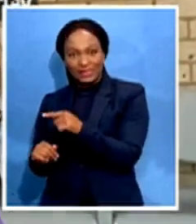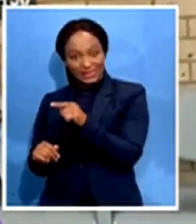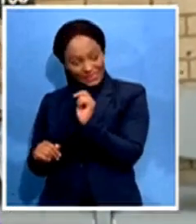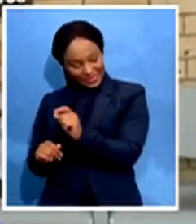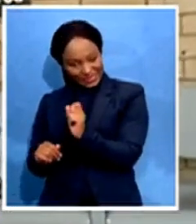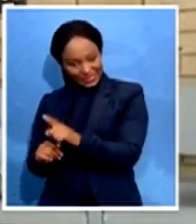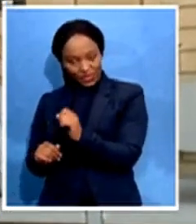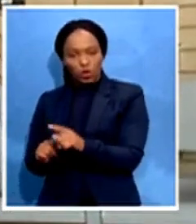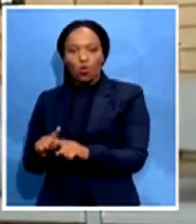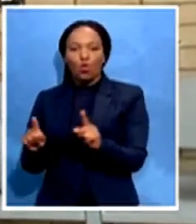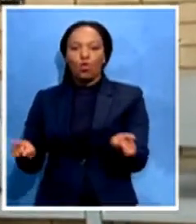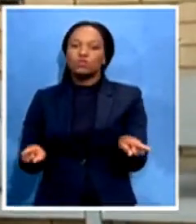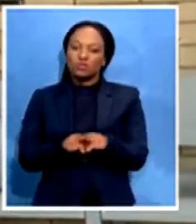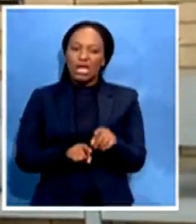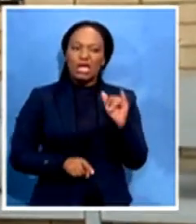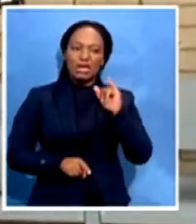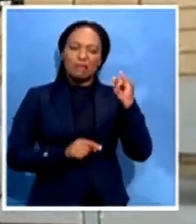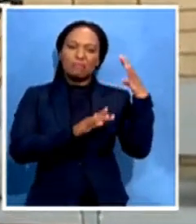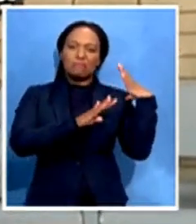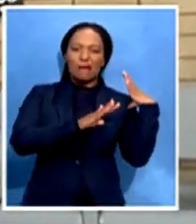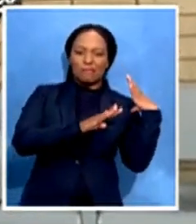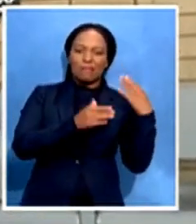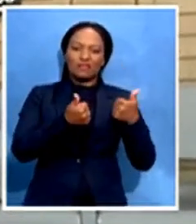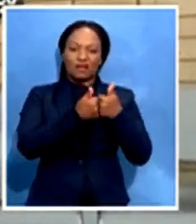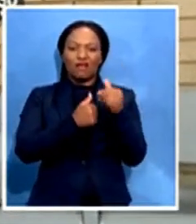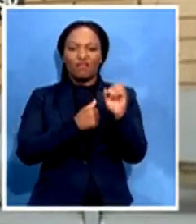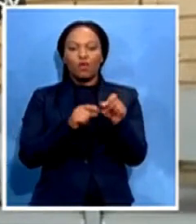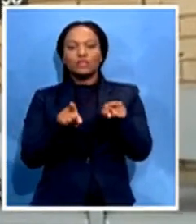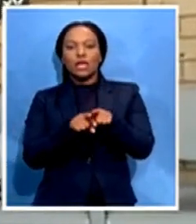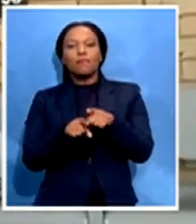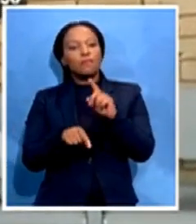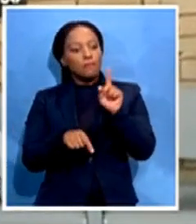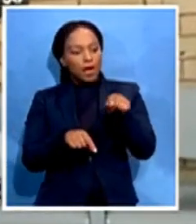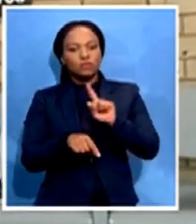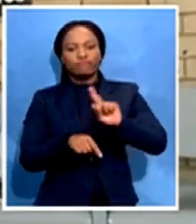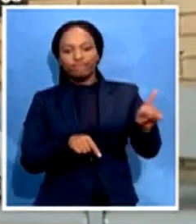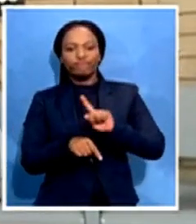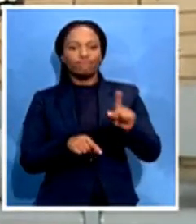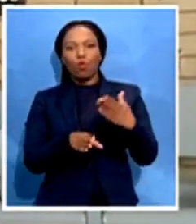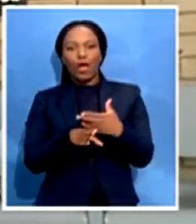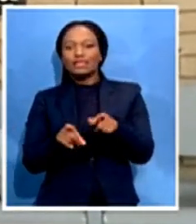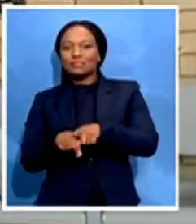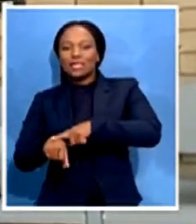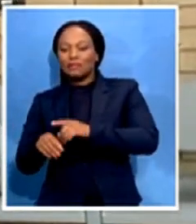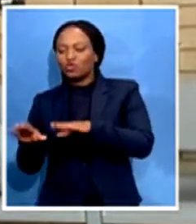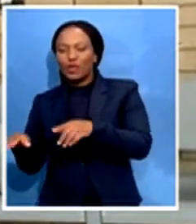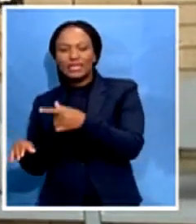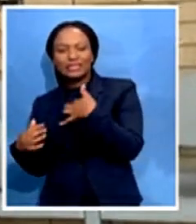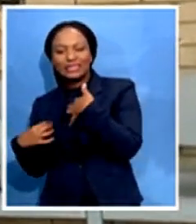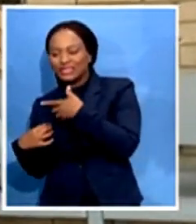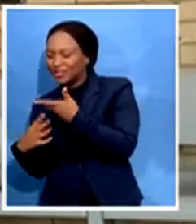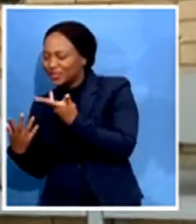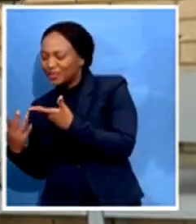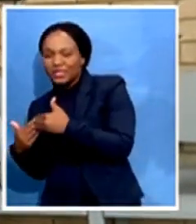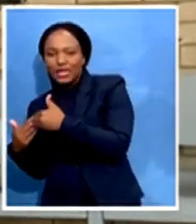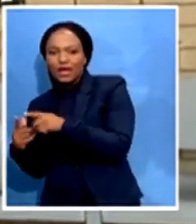burdens on top of the need to come to work. My colleagues, and I can't take my hat off enough to all of them across, and it's